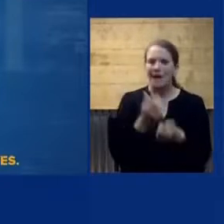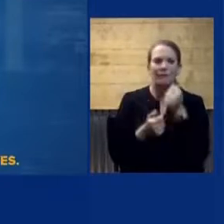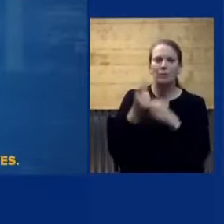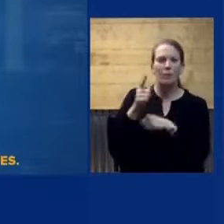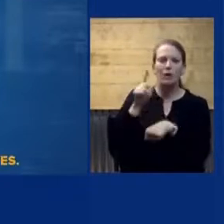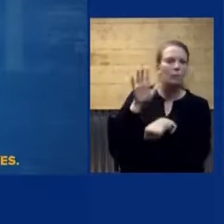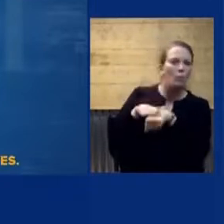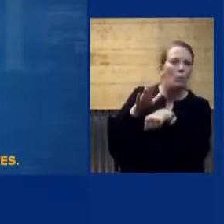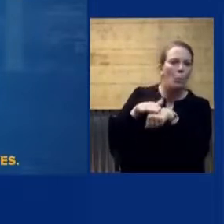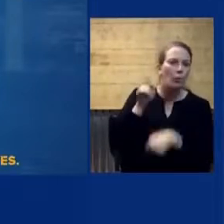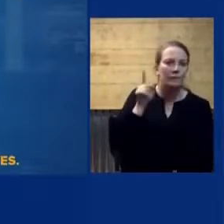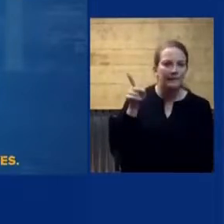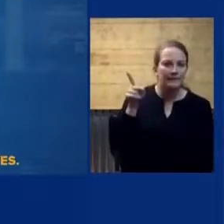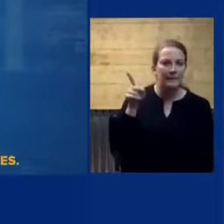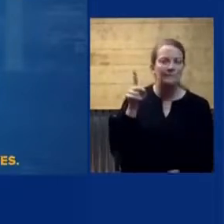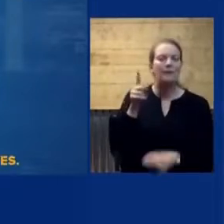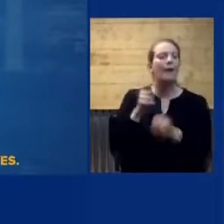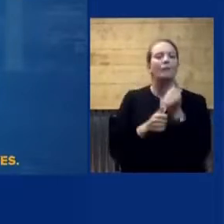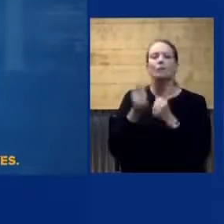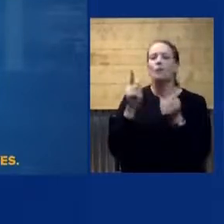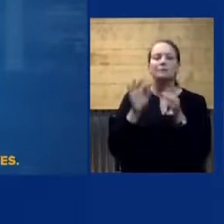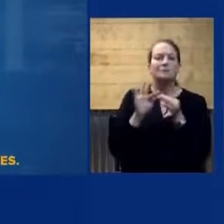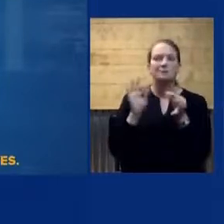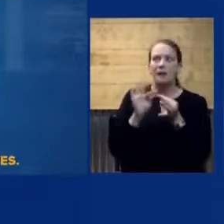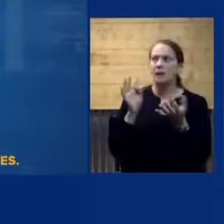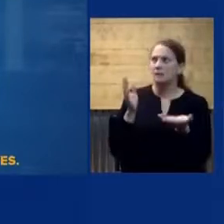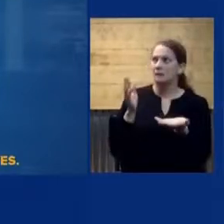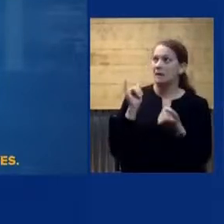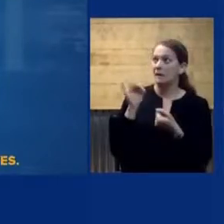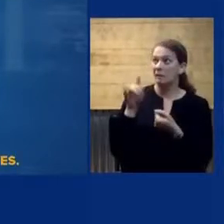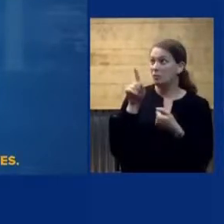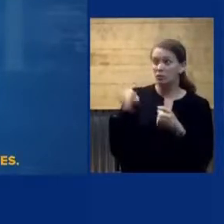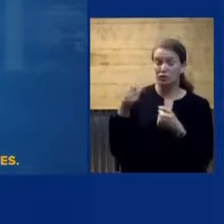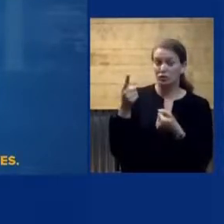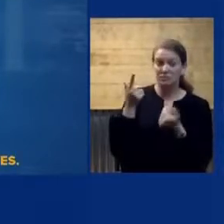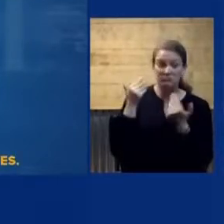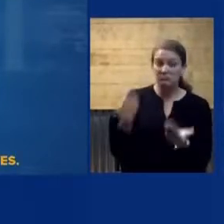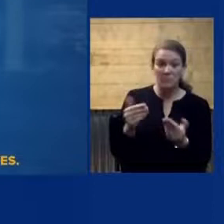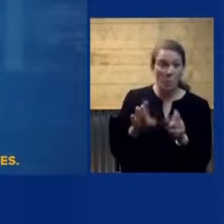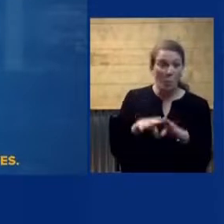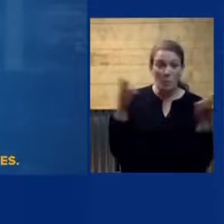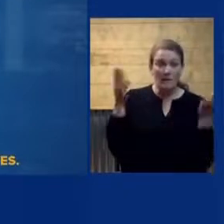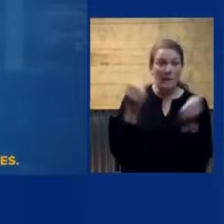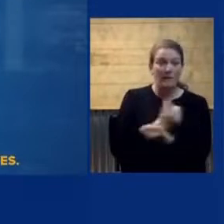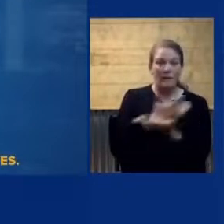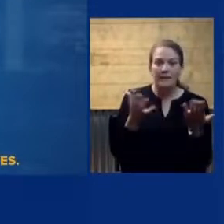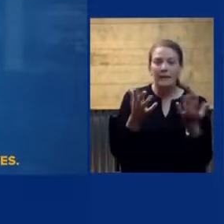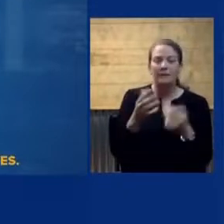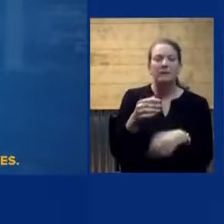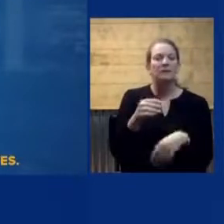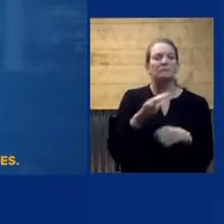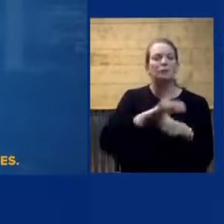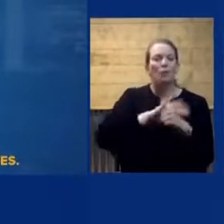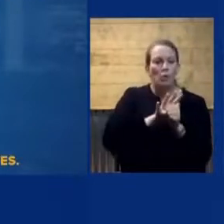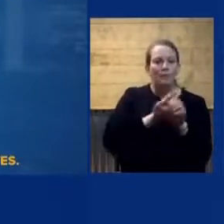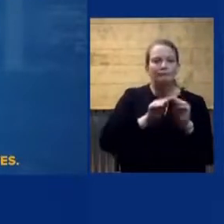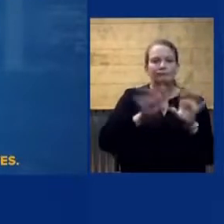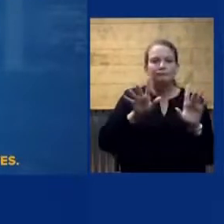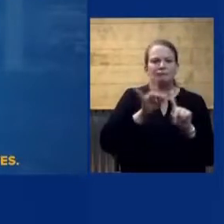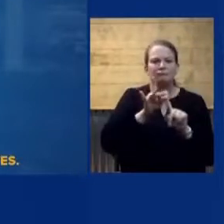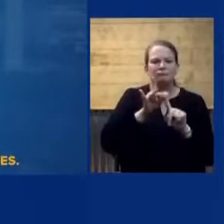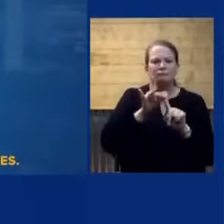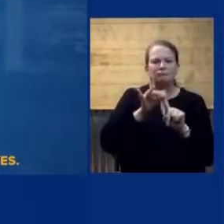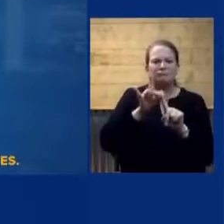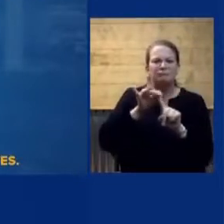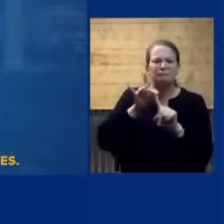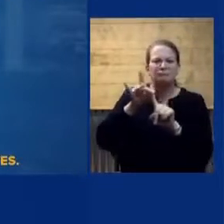him. Everyone said, if you just reopen, you're going to drive that infection rate up, and then it's actually going to